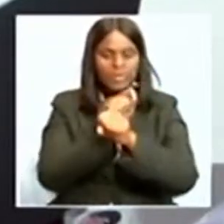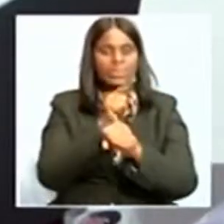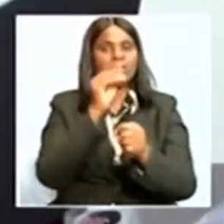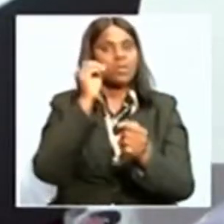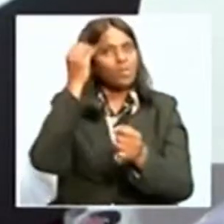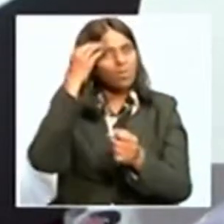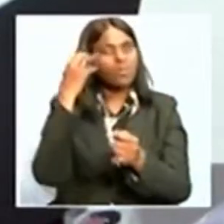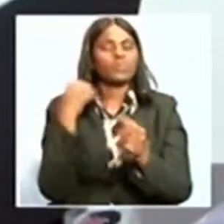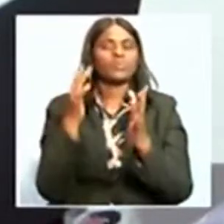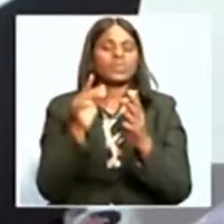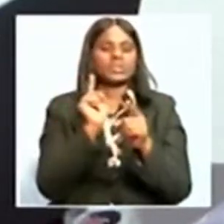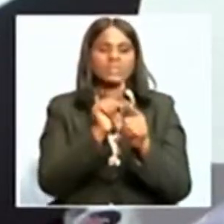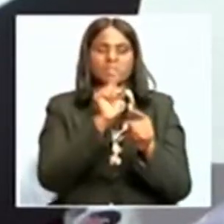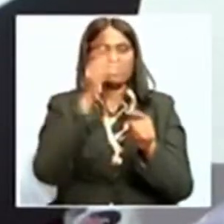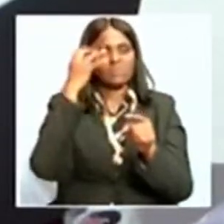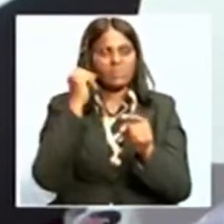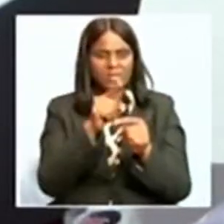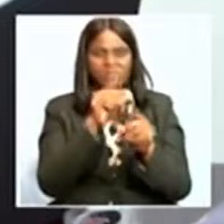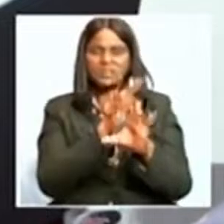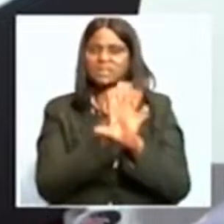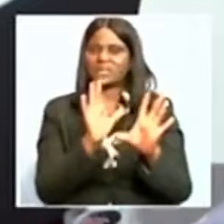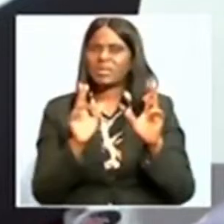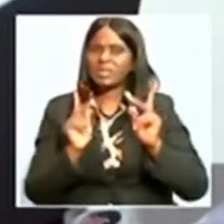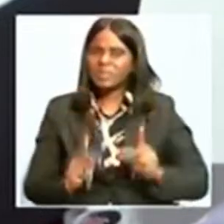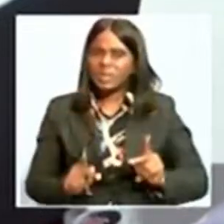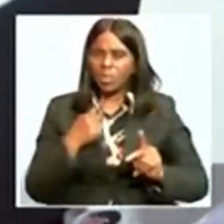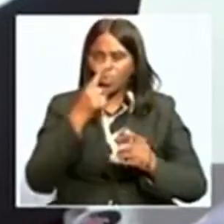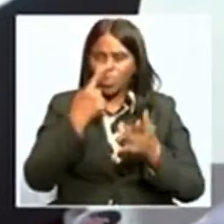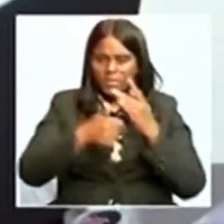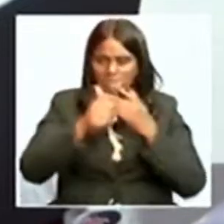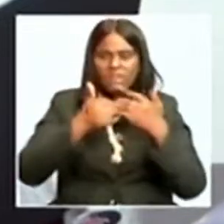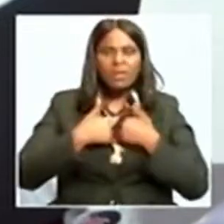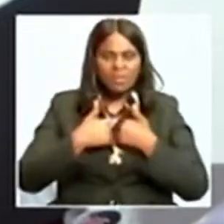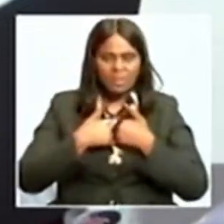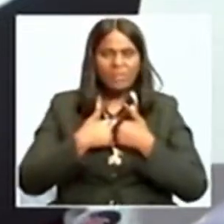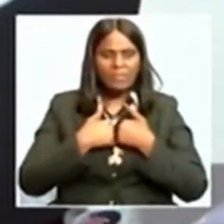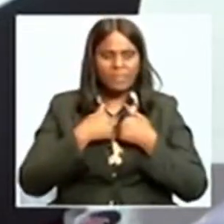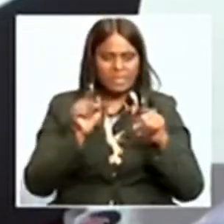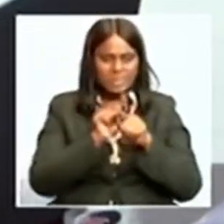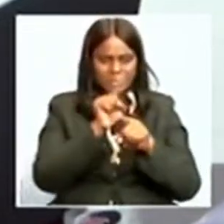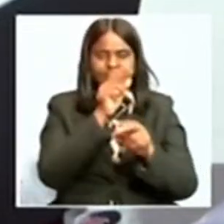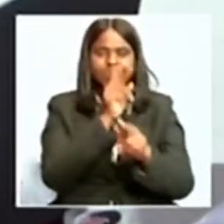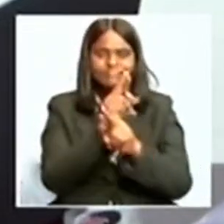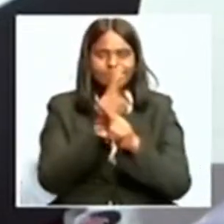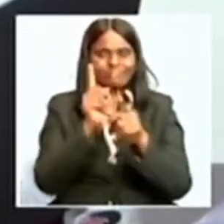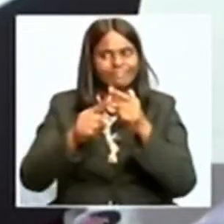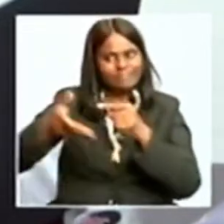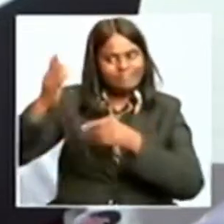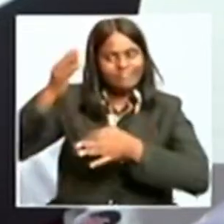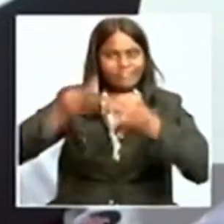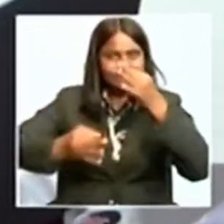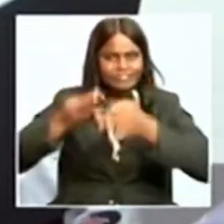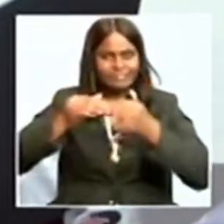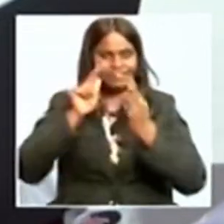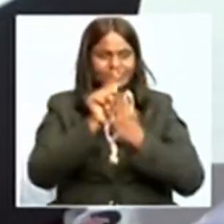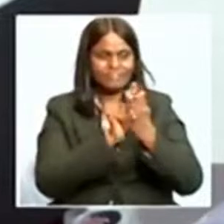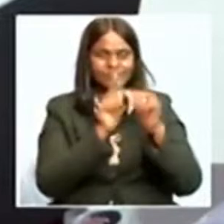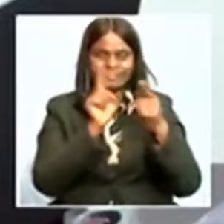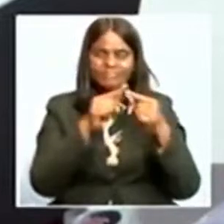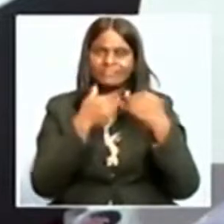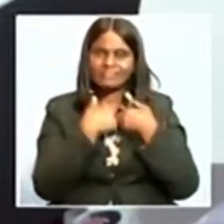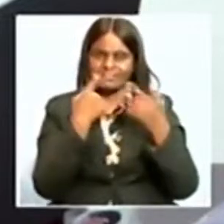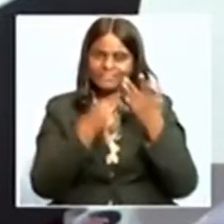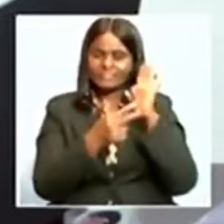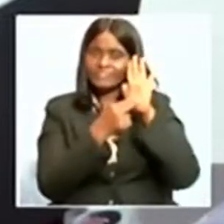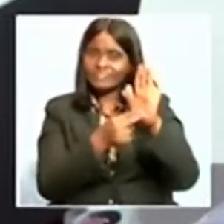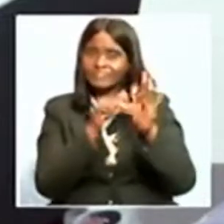officer, and this officer is also a Zambian citizen who also has this right to go to a court of law to actually prove